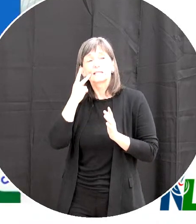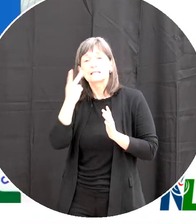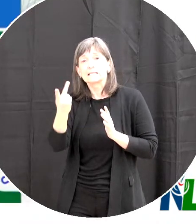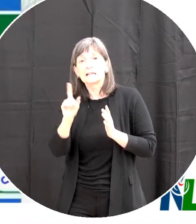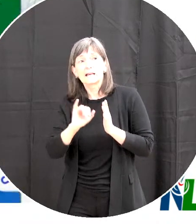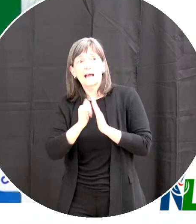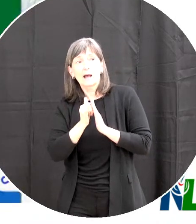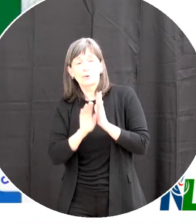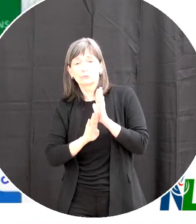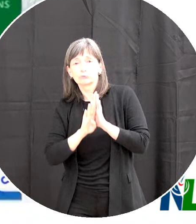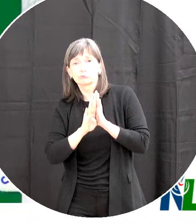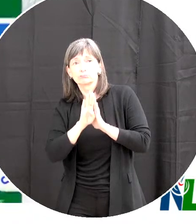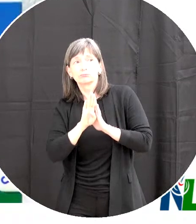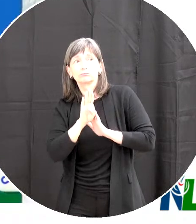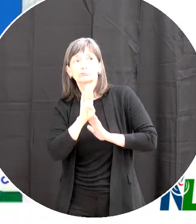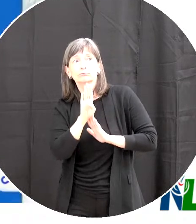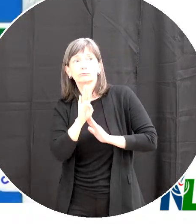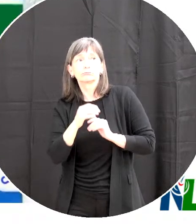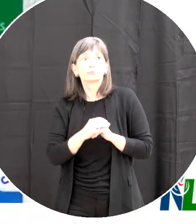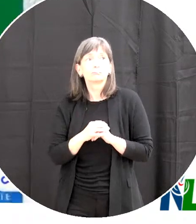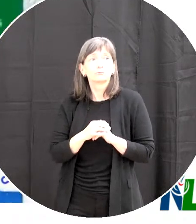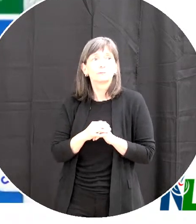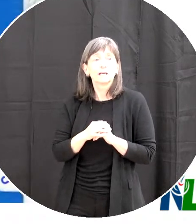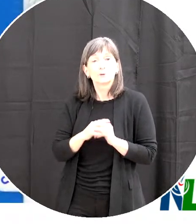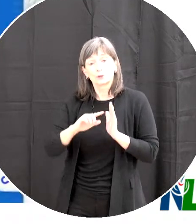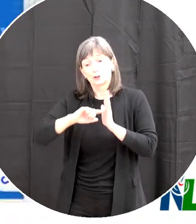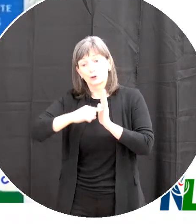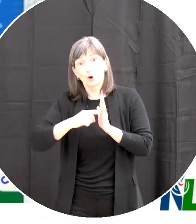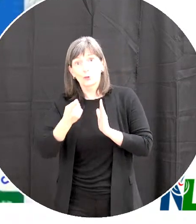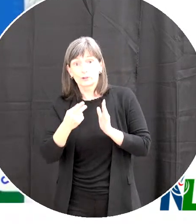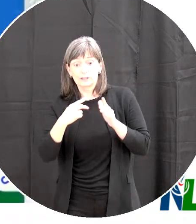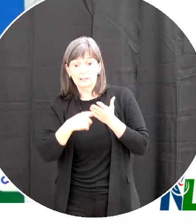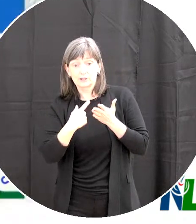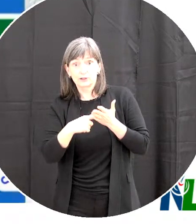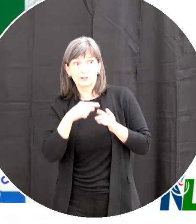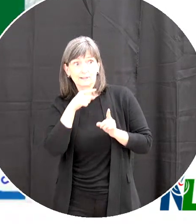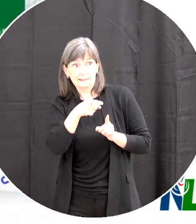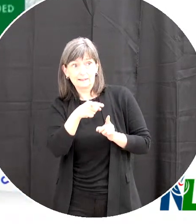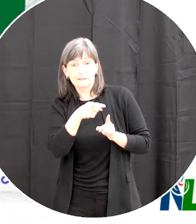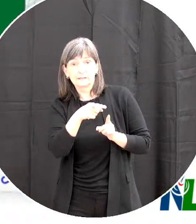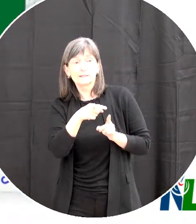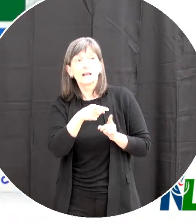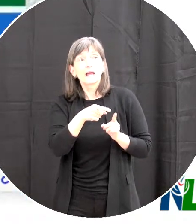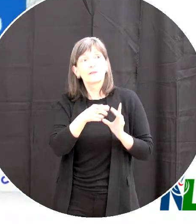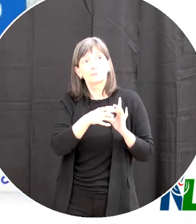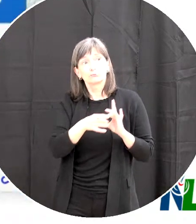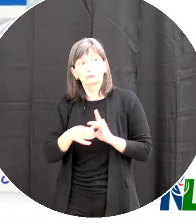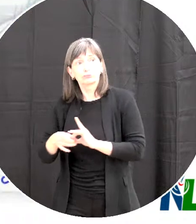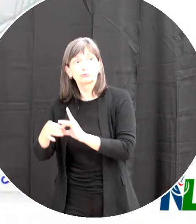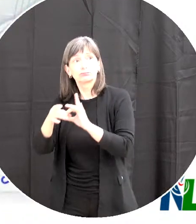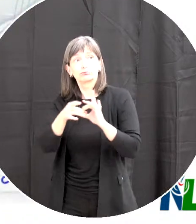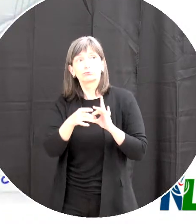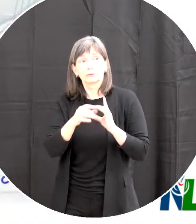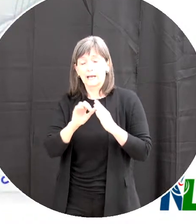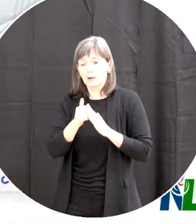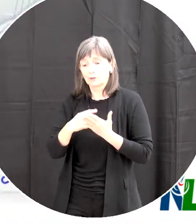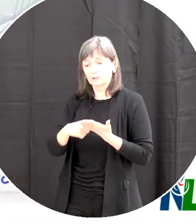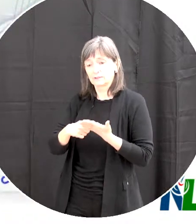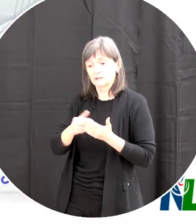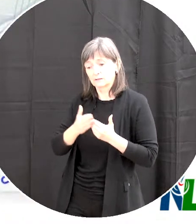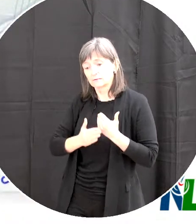plan. It is a conversation starter to build clarity and guide us when collaborating with learning partners.